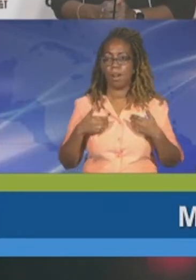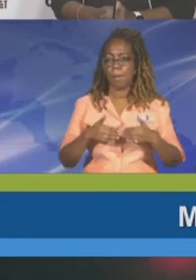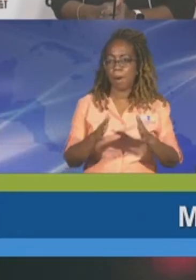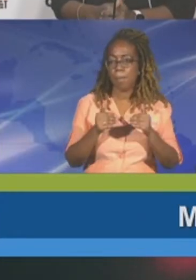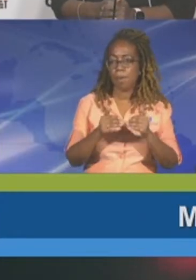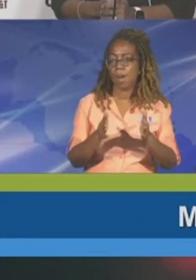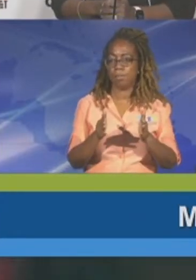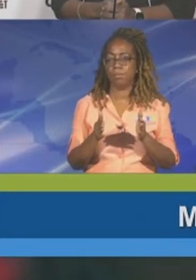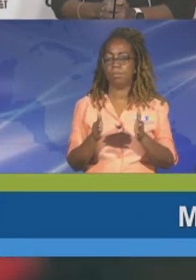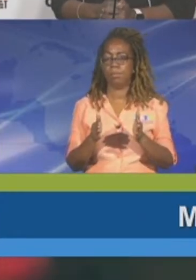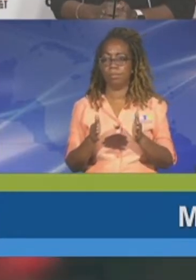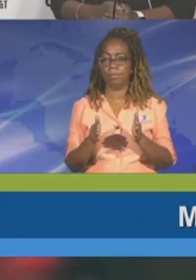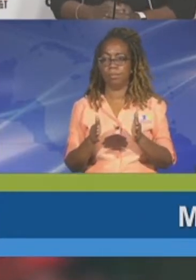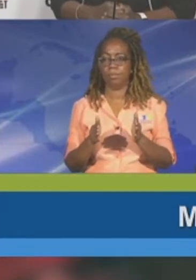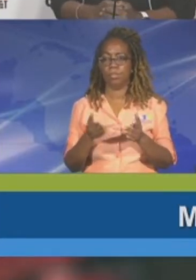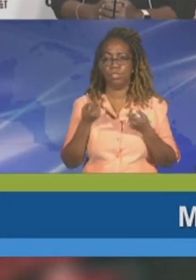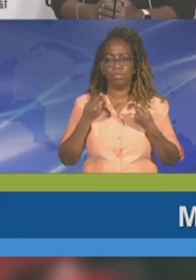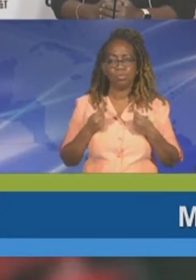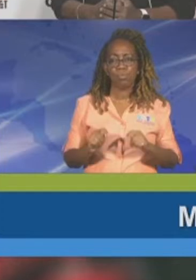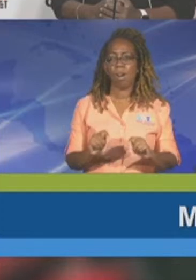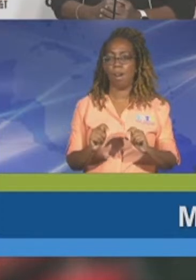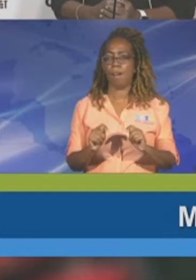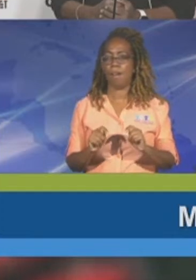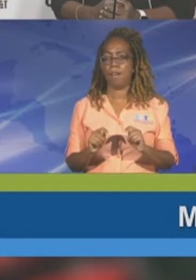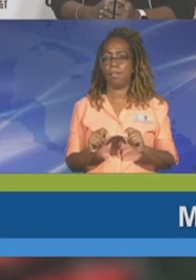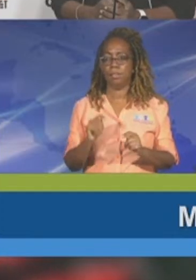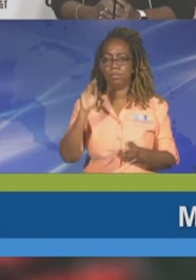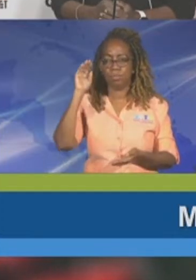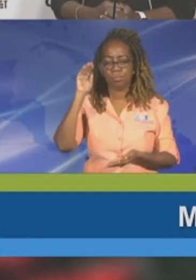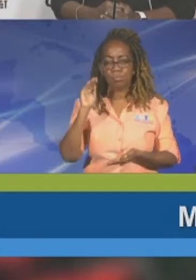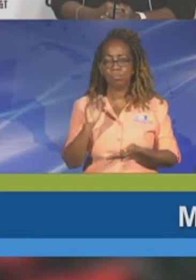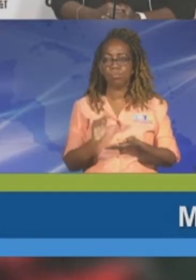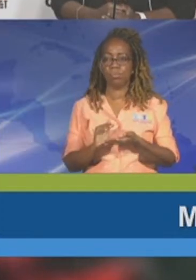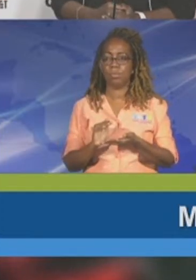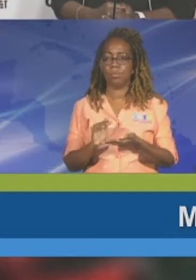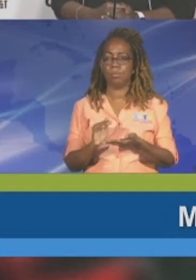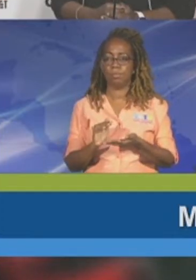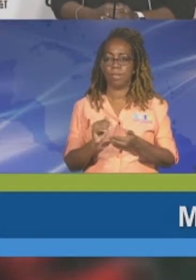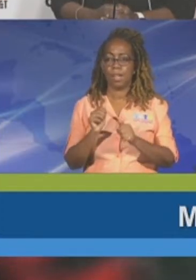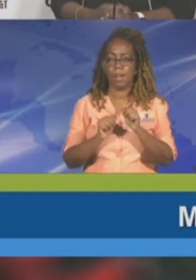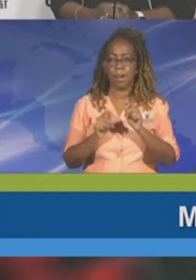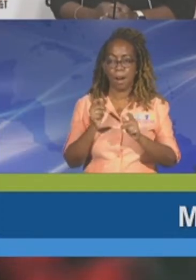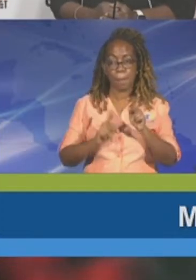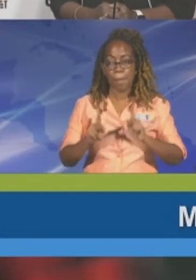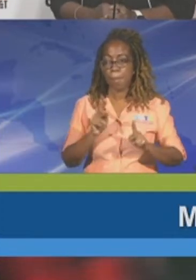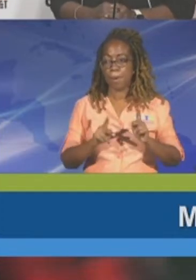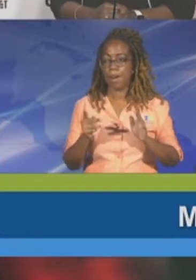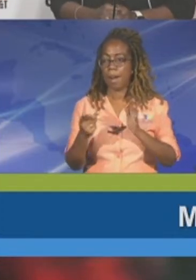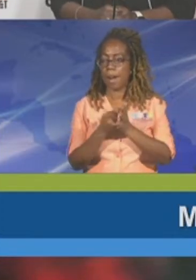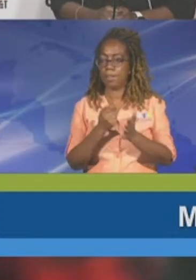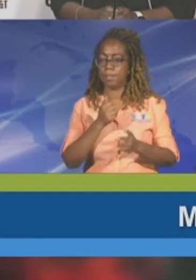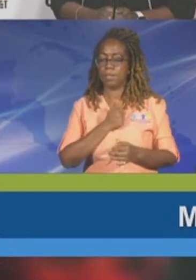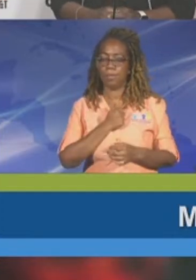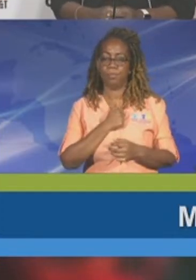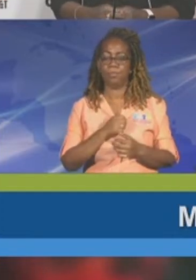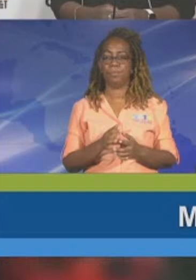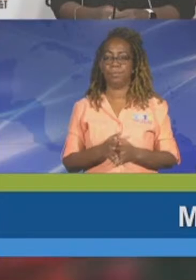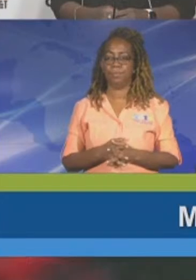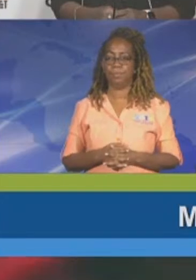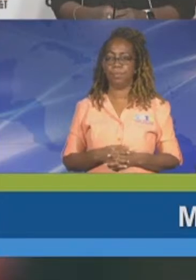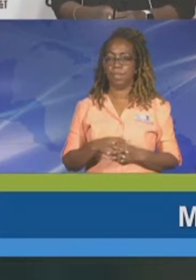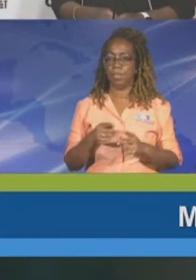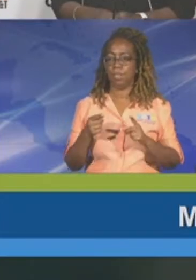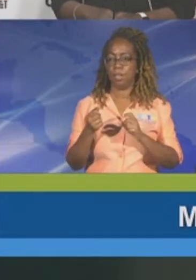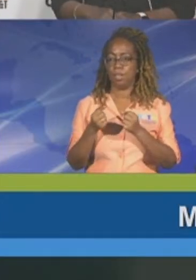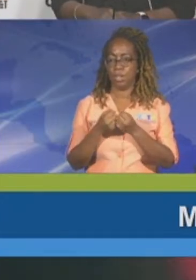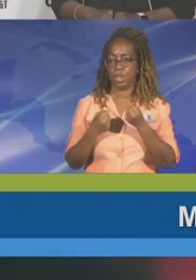in their own efforts to help reduce the prevalence of suicide. We also have some support groups